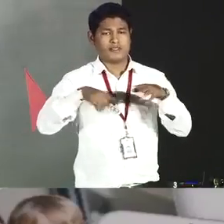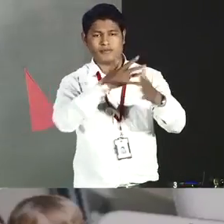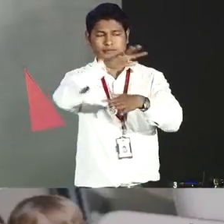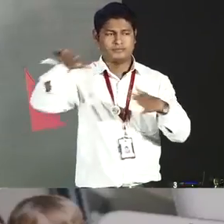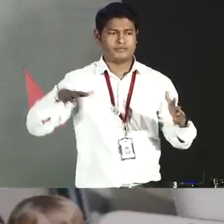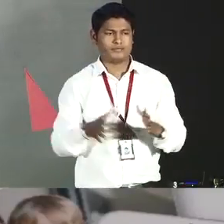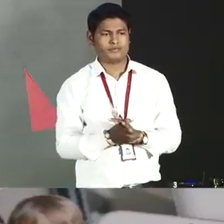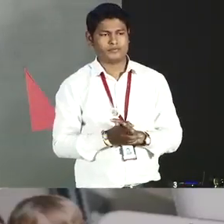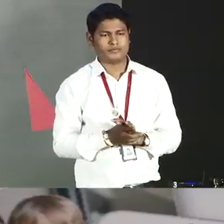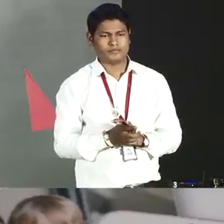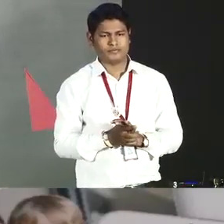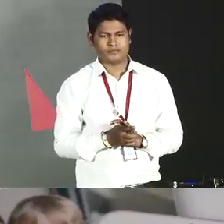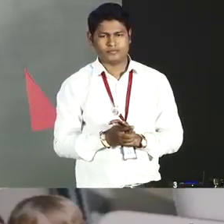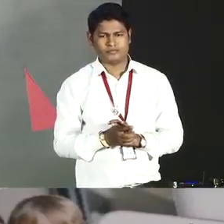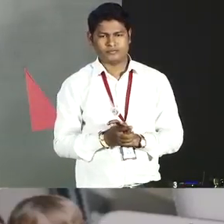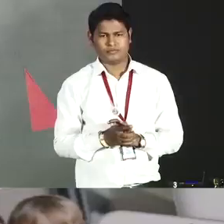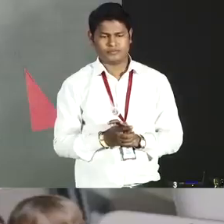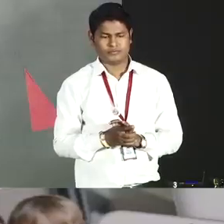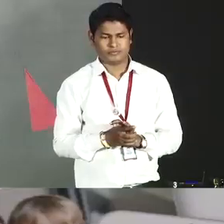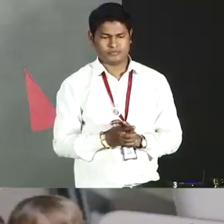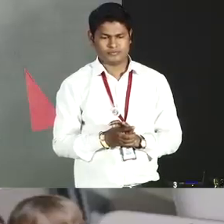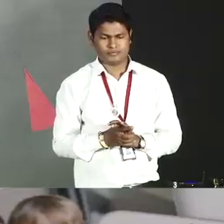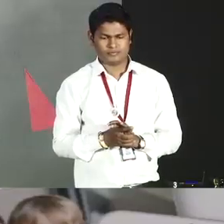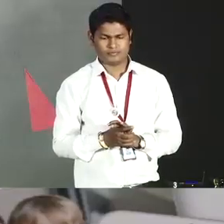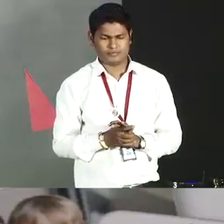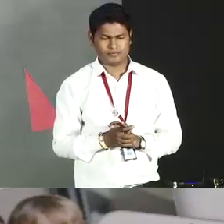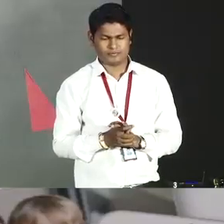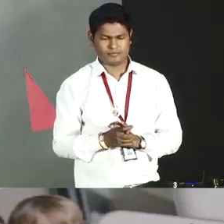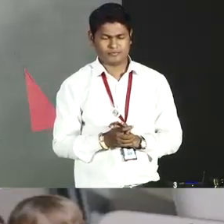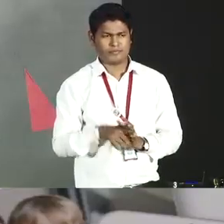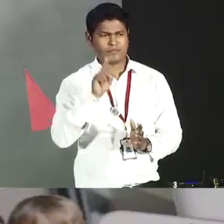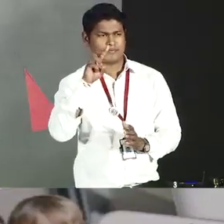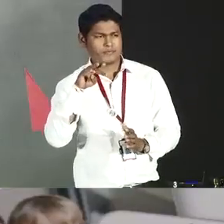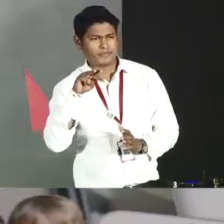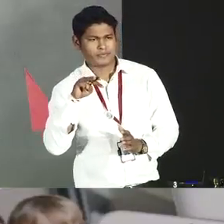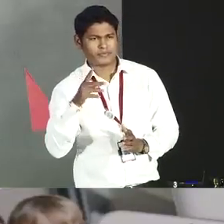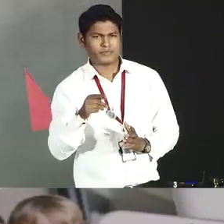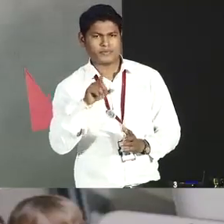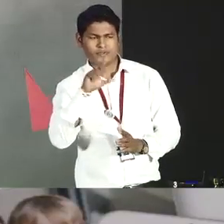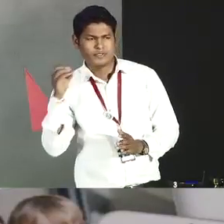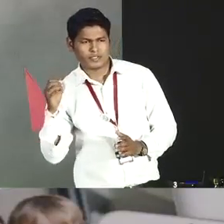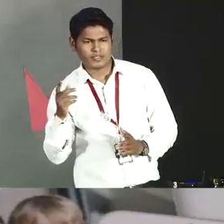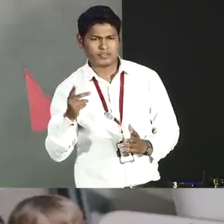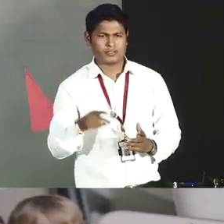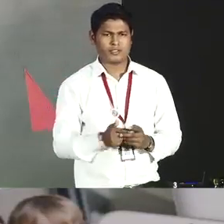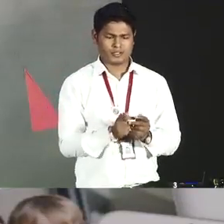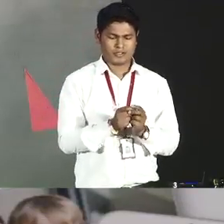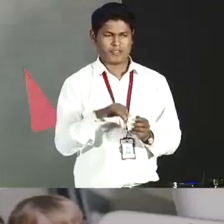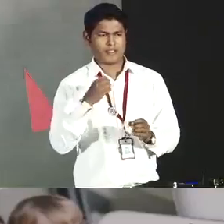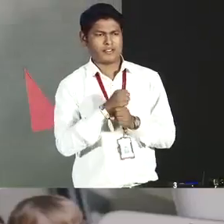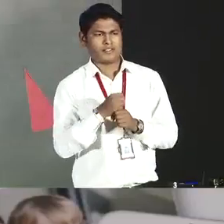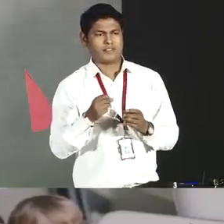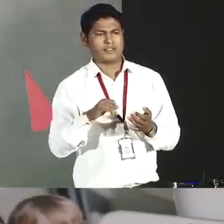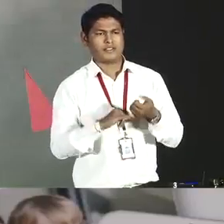That's how we got 250,000 parents to engage with our app and 150,000 to use it in the first 2 years, by putting it someplace that's